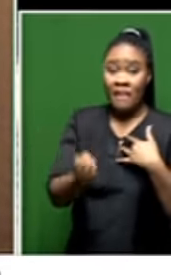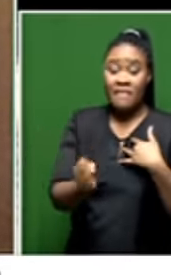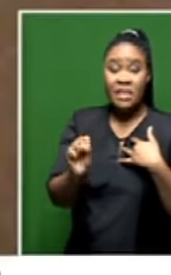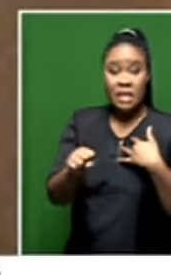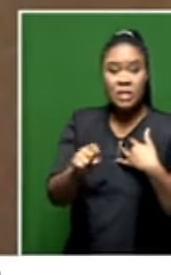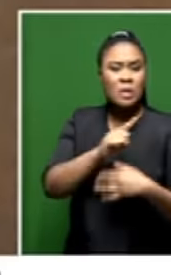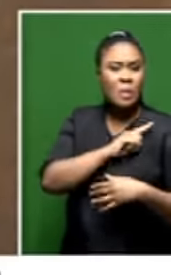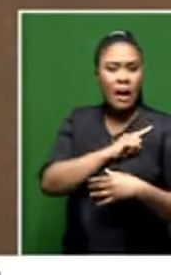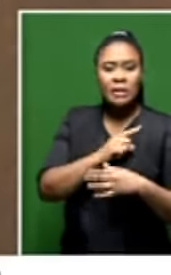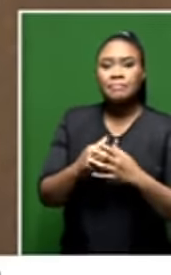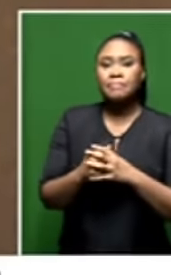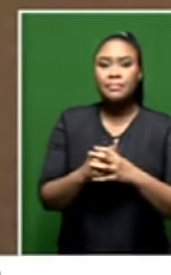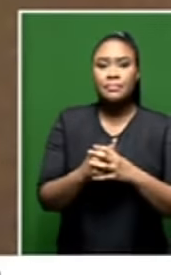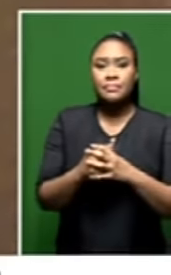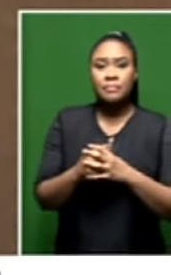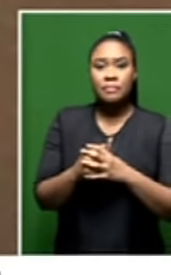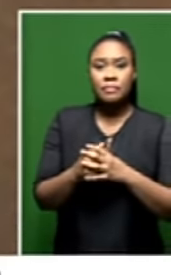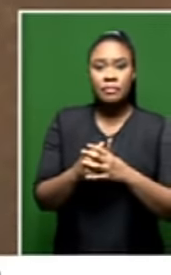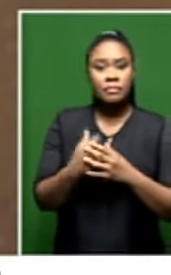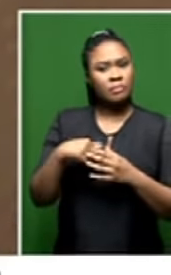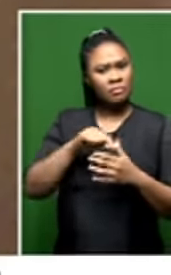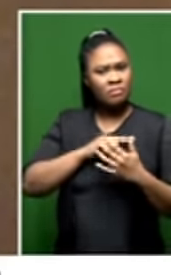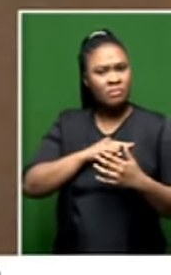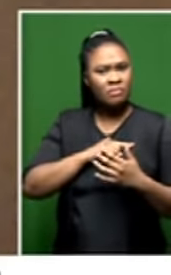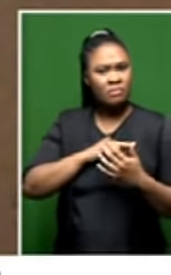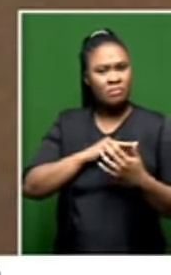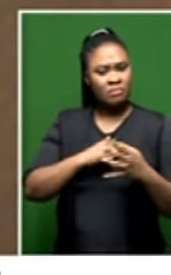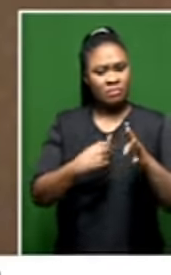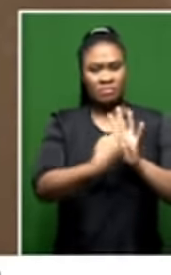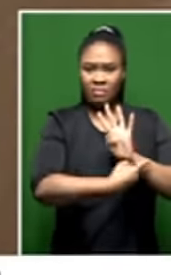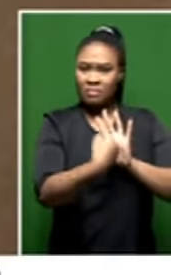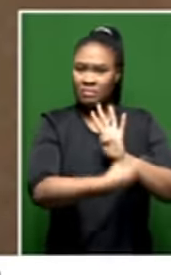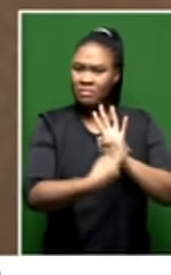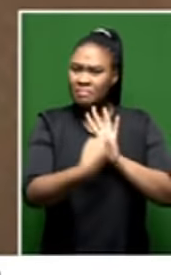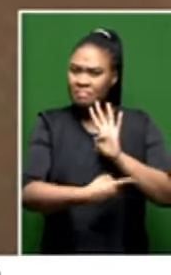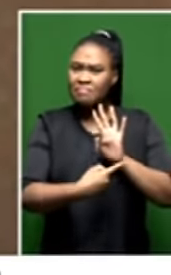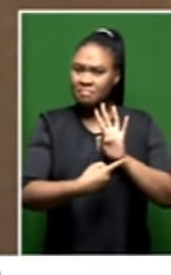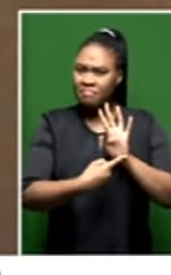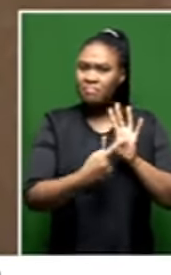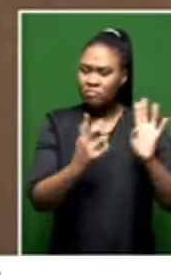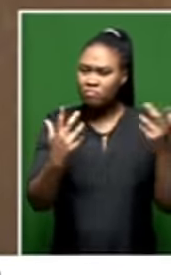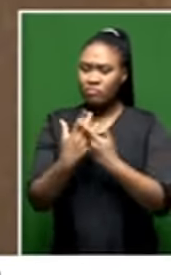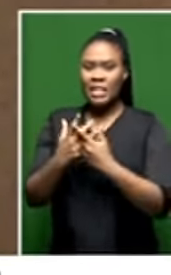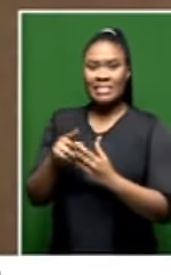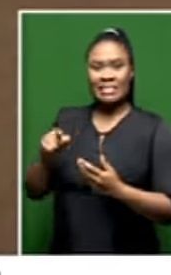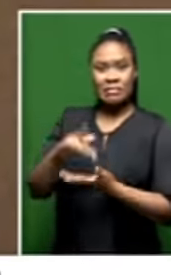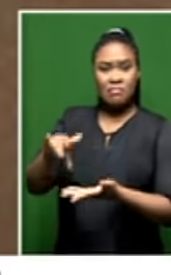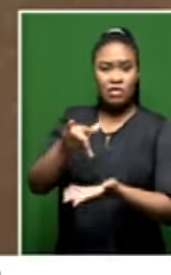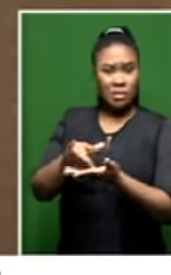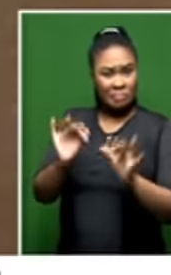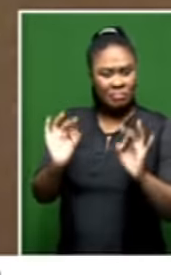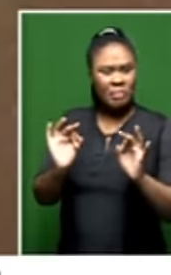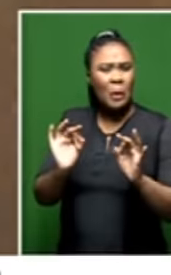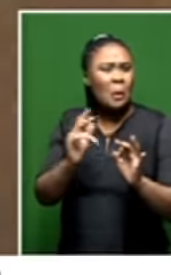not only because we don't really know what we are looking for from the candidates that would be put forward, but